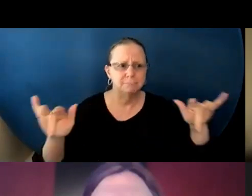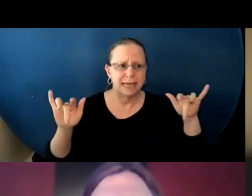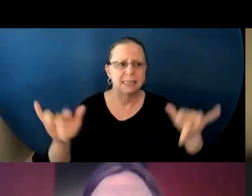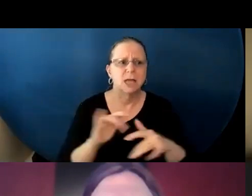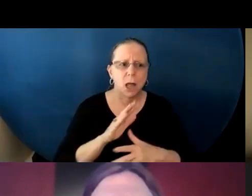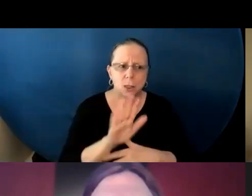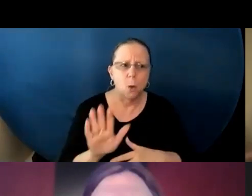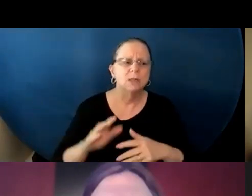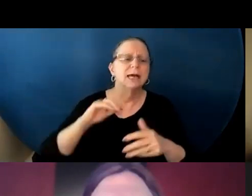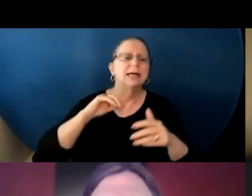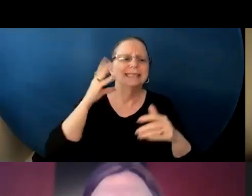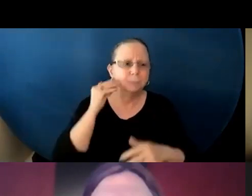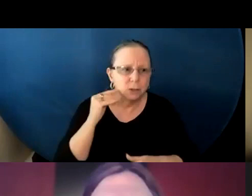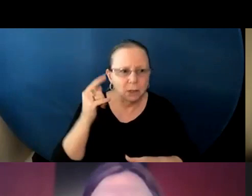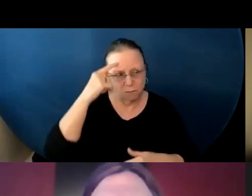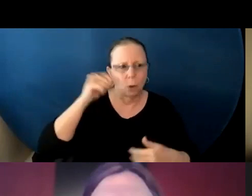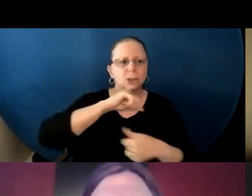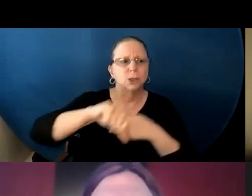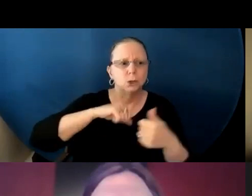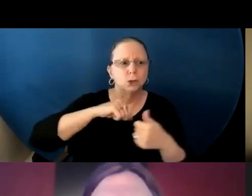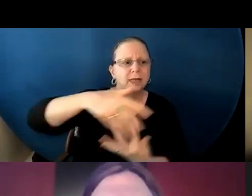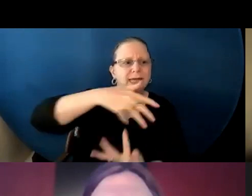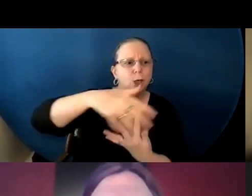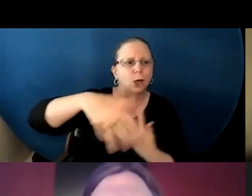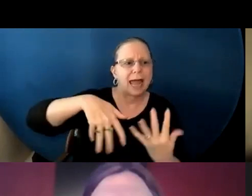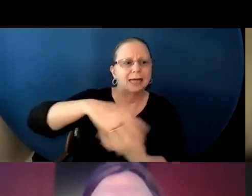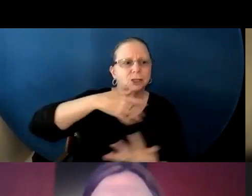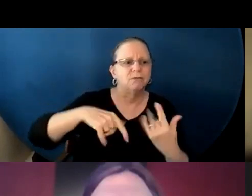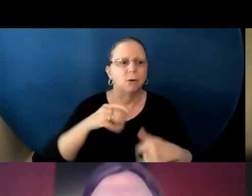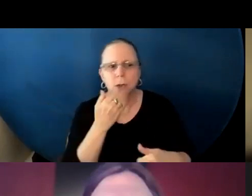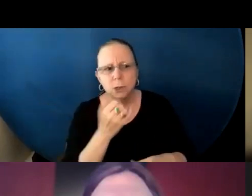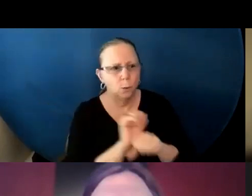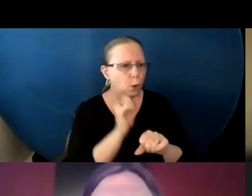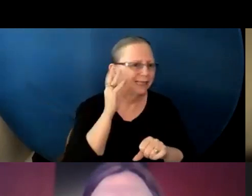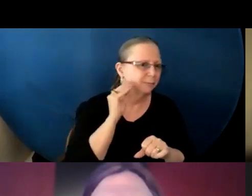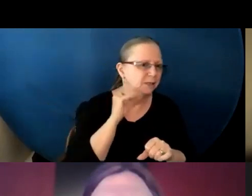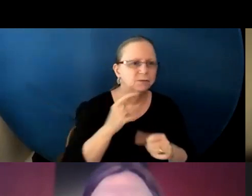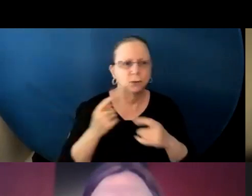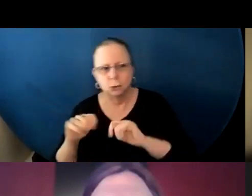for social interaction, for good work experiences and trial and error to happen.